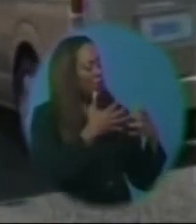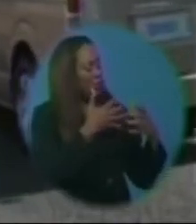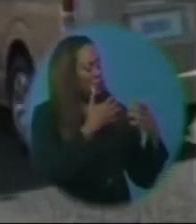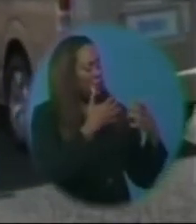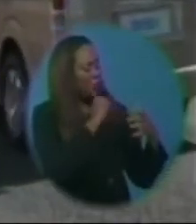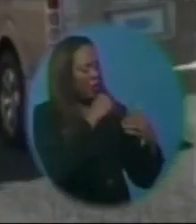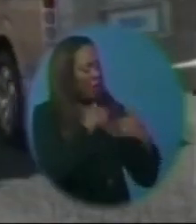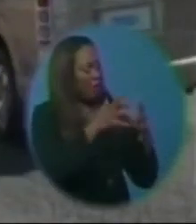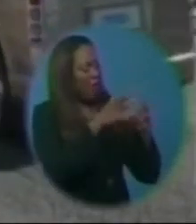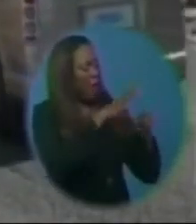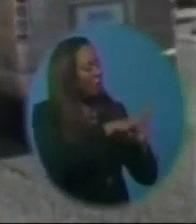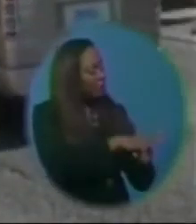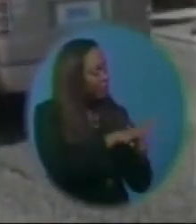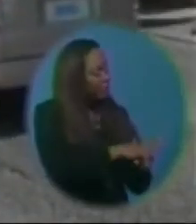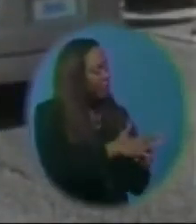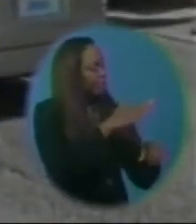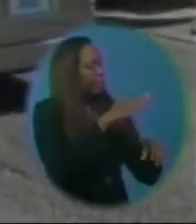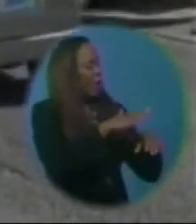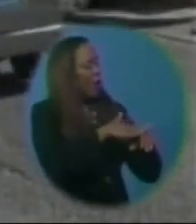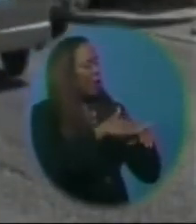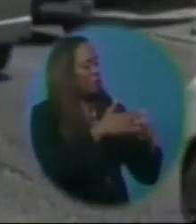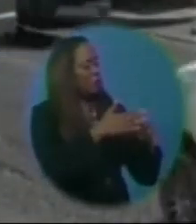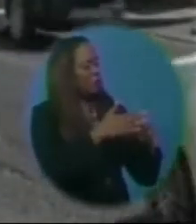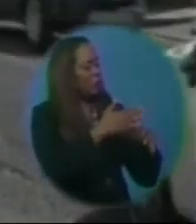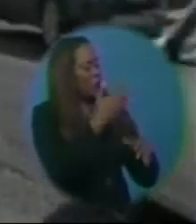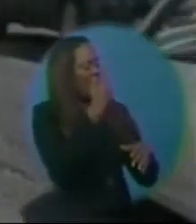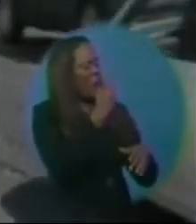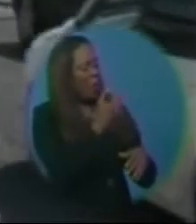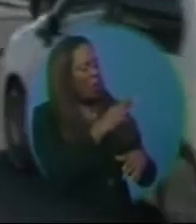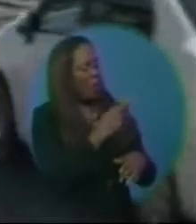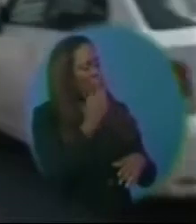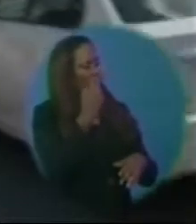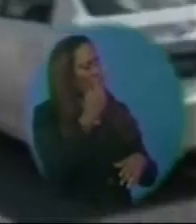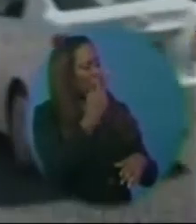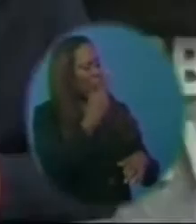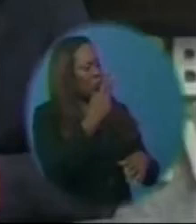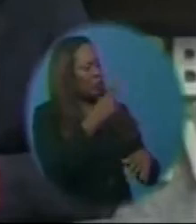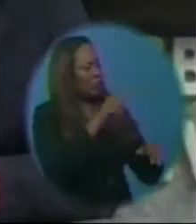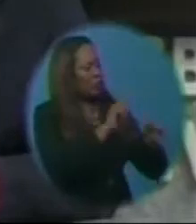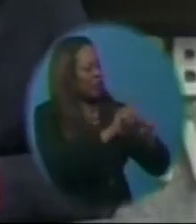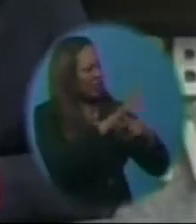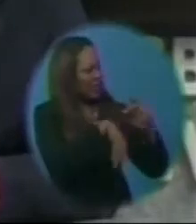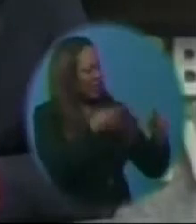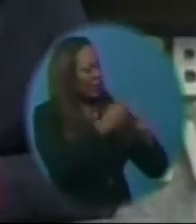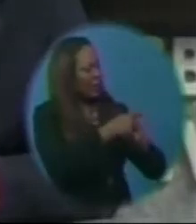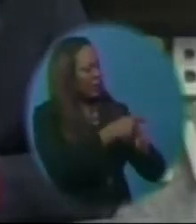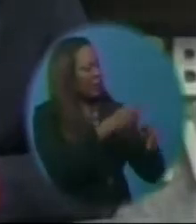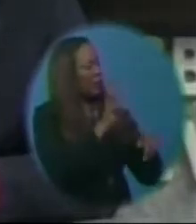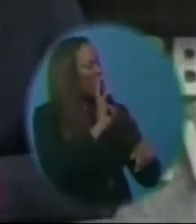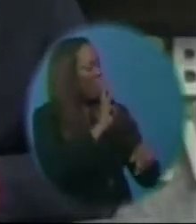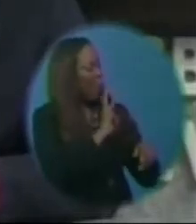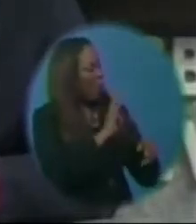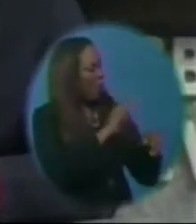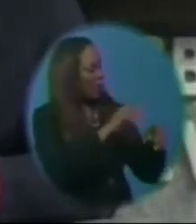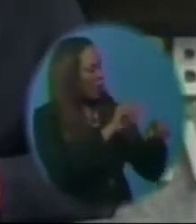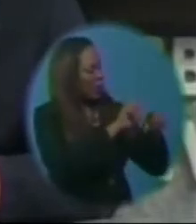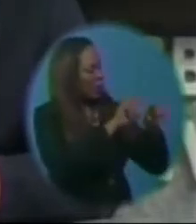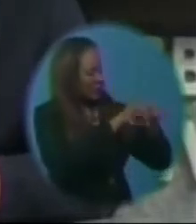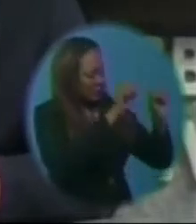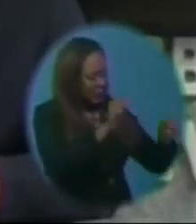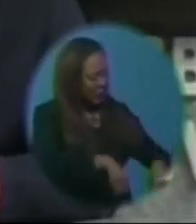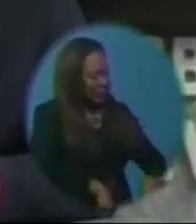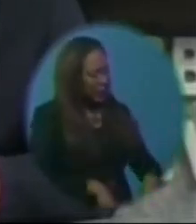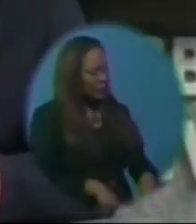seen over the last 2 days, finally, is a fair measure of success in that regard. The roads have been